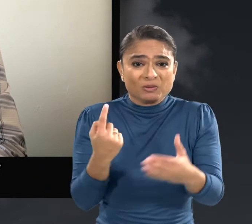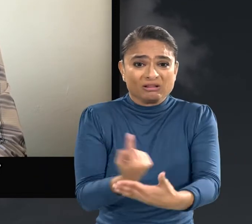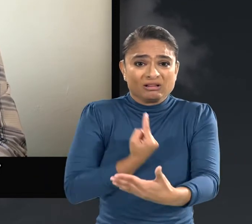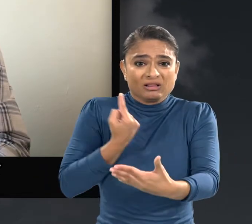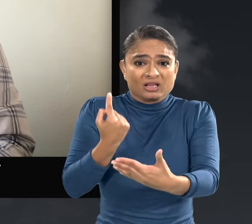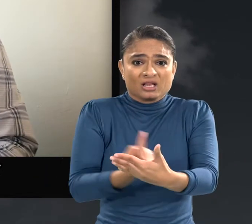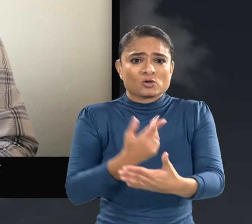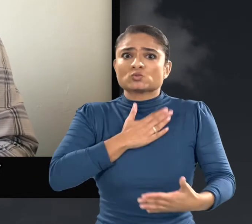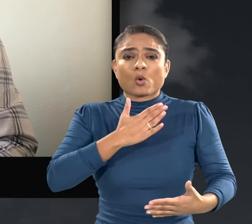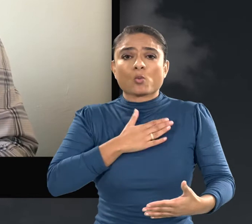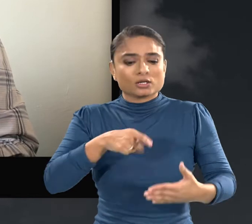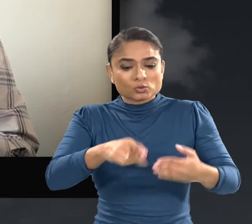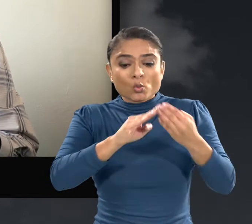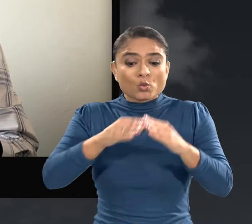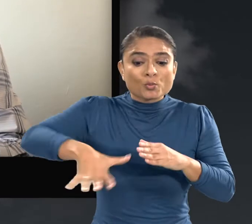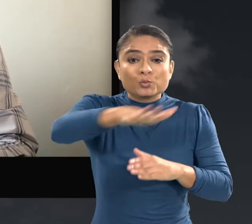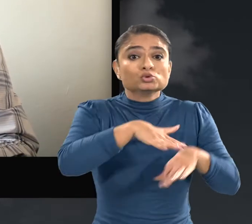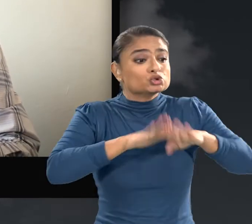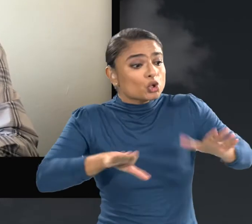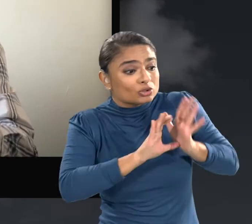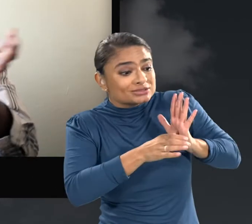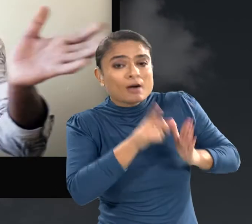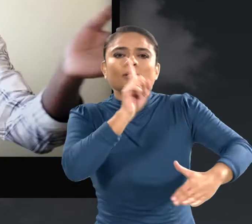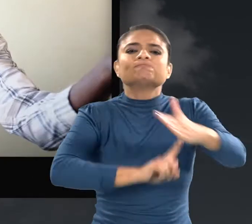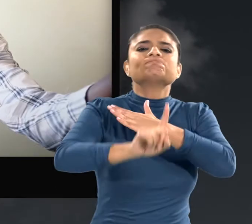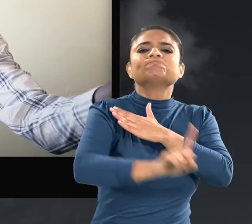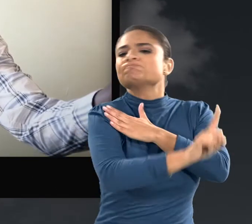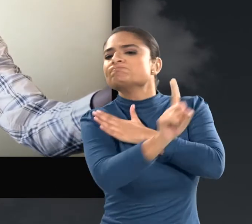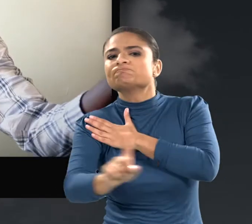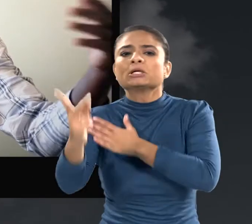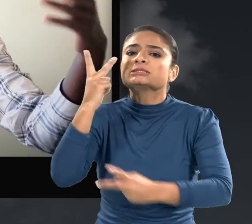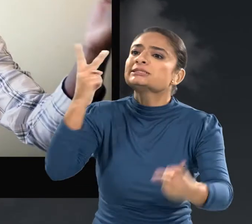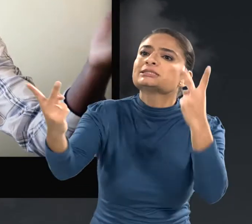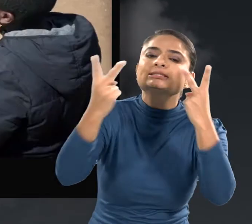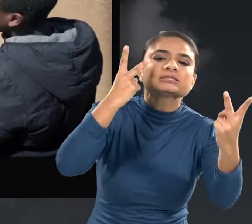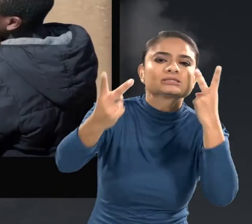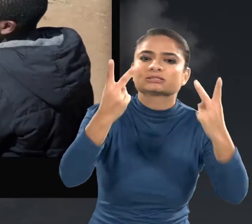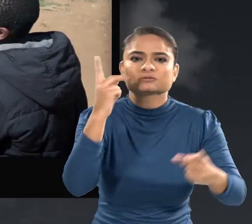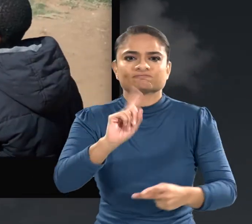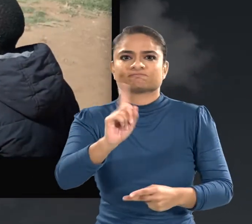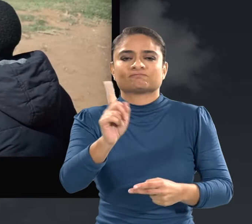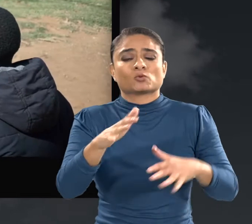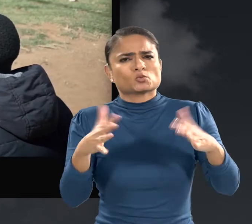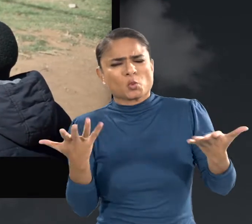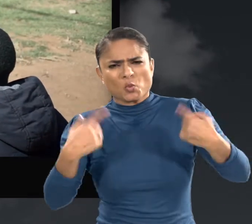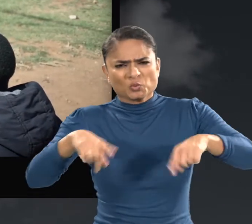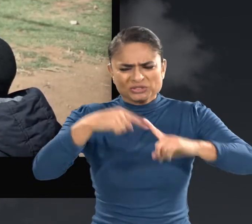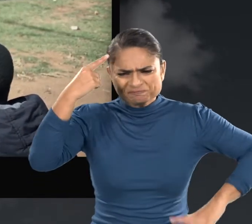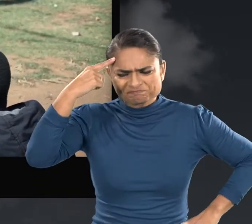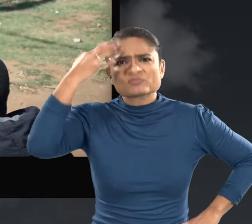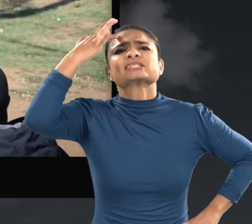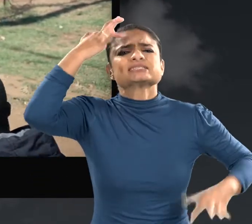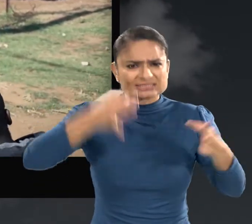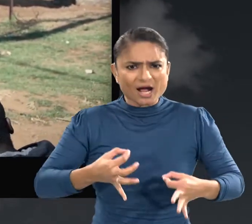children with disability at home. They didn't want the kids to venture out in the community, in the public and stuff like that. We then saw